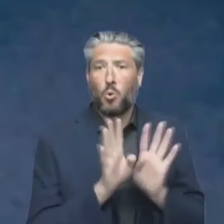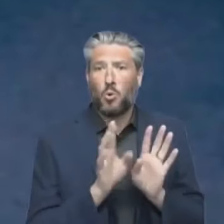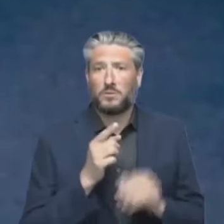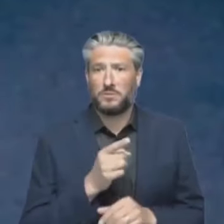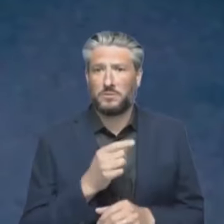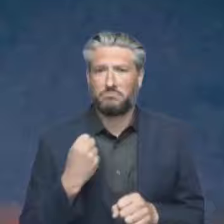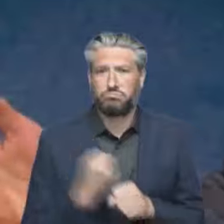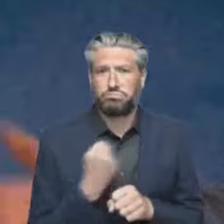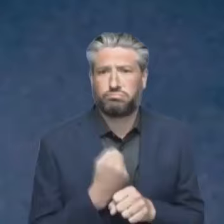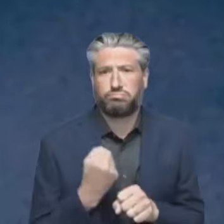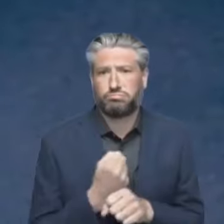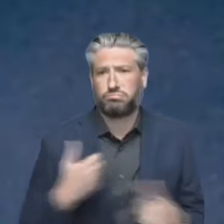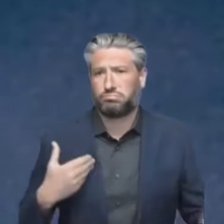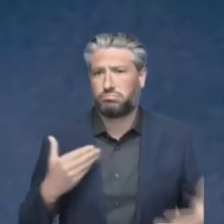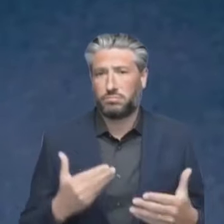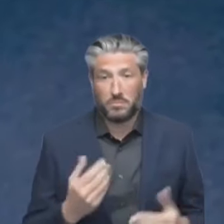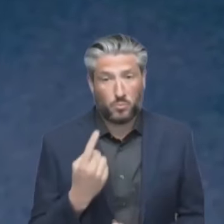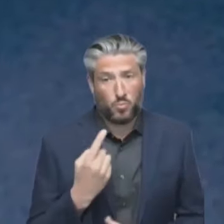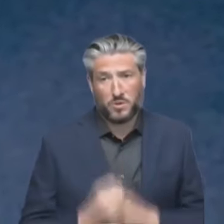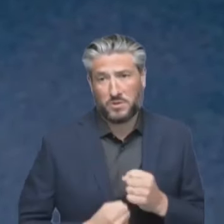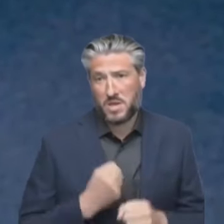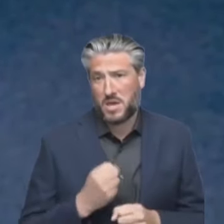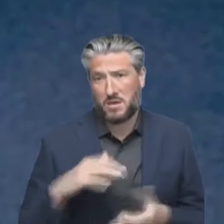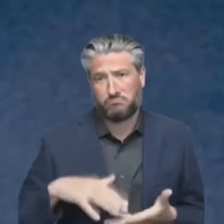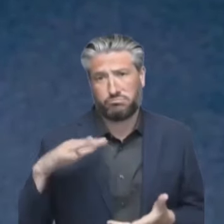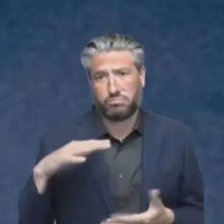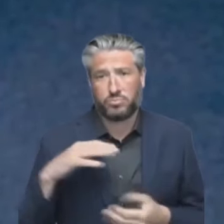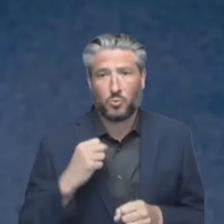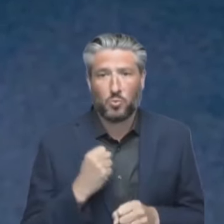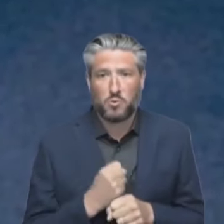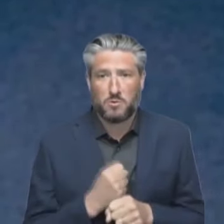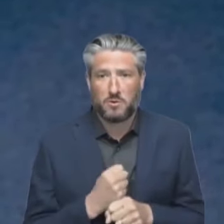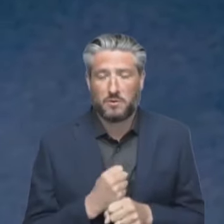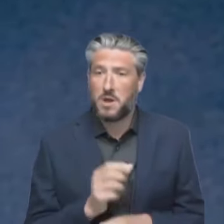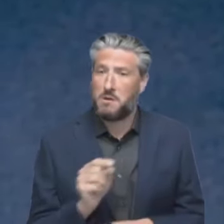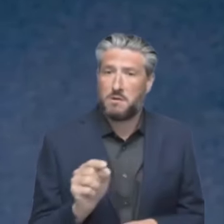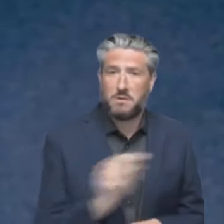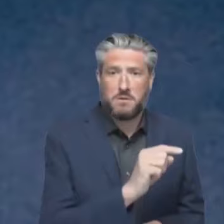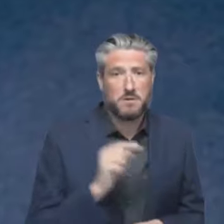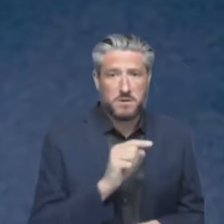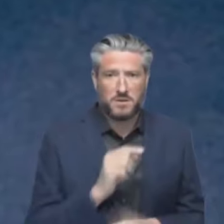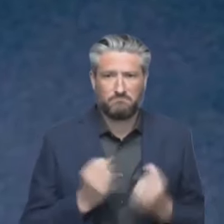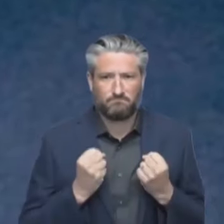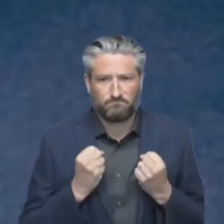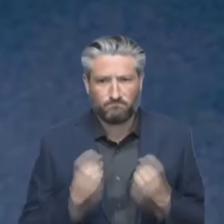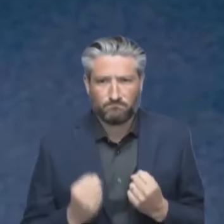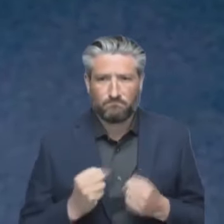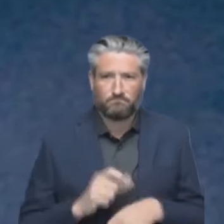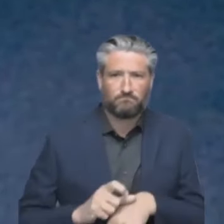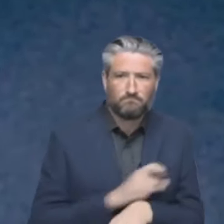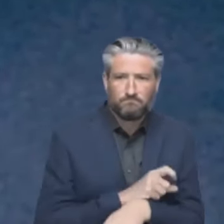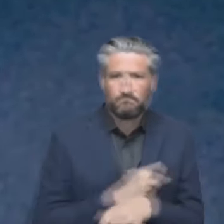has evolved in depth. All the committees are now well established, they are all active, and they're all exciting and lively. As